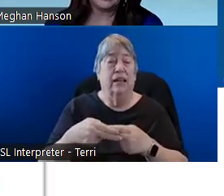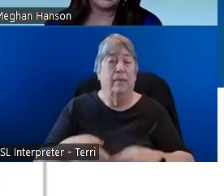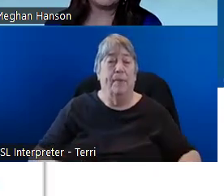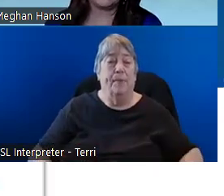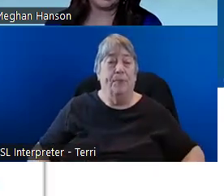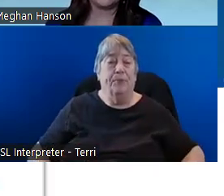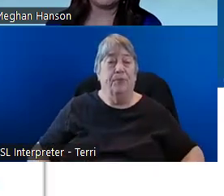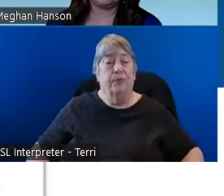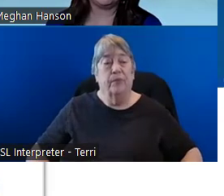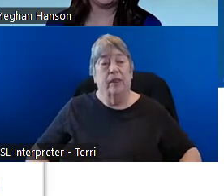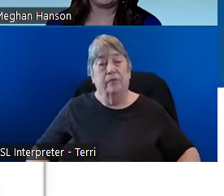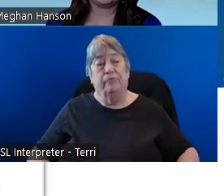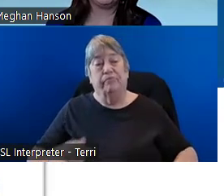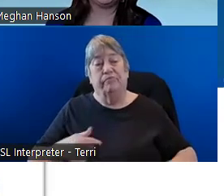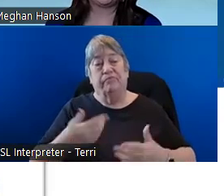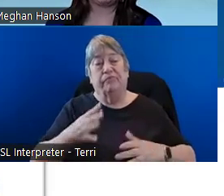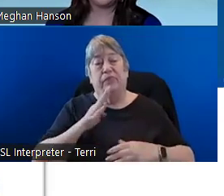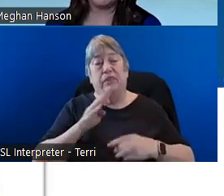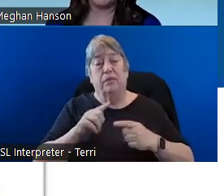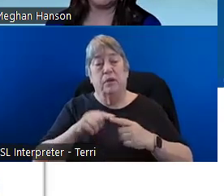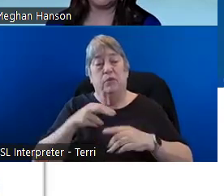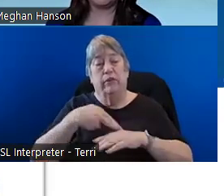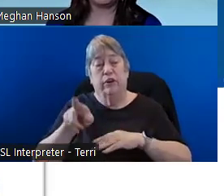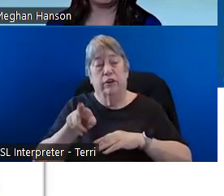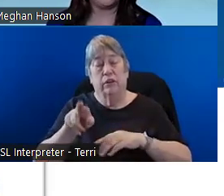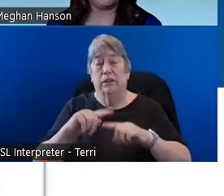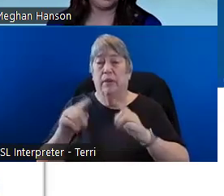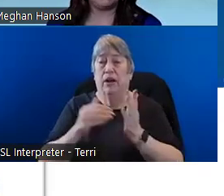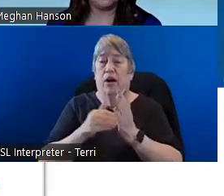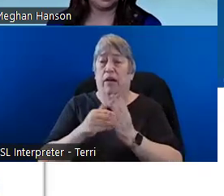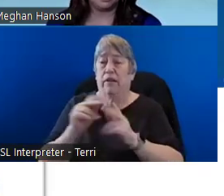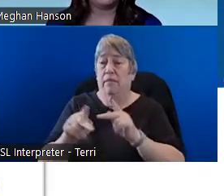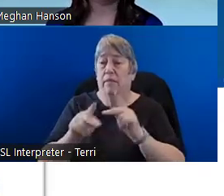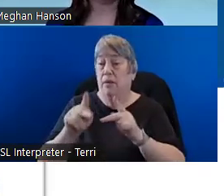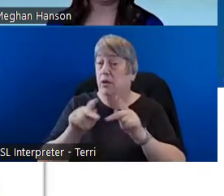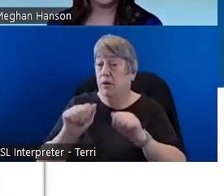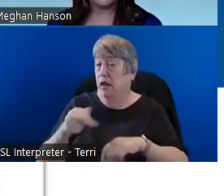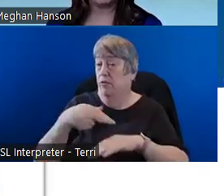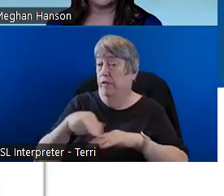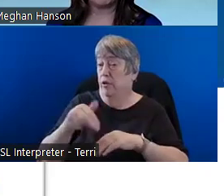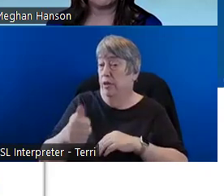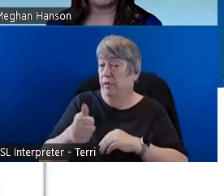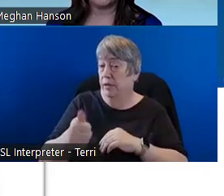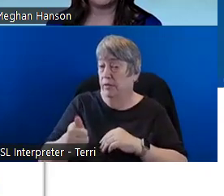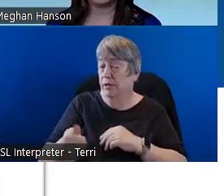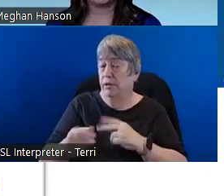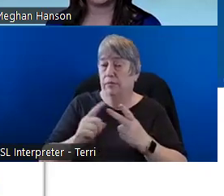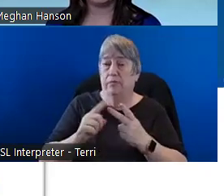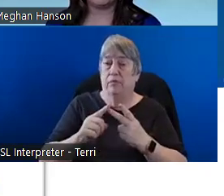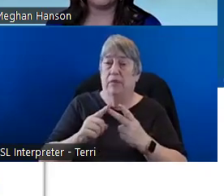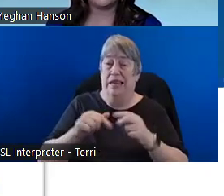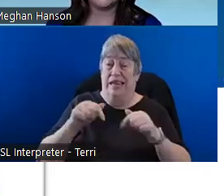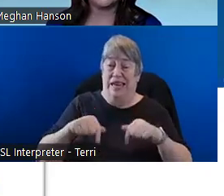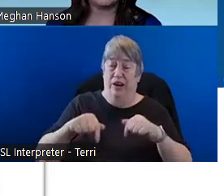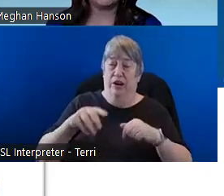And again, I touched on referrals, but oftentimes individuals will refer themselves. Largely, our VR program here in Minnesota